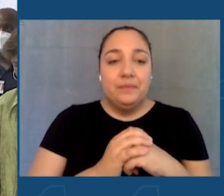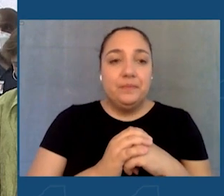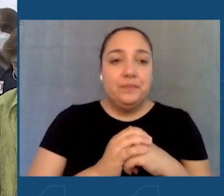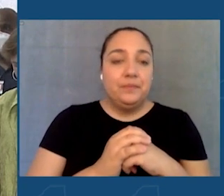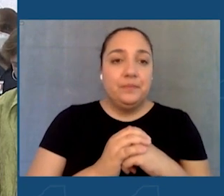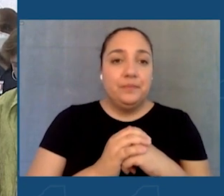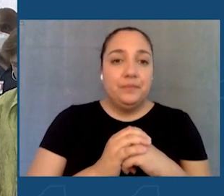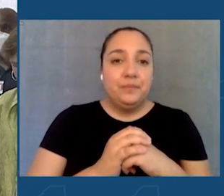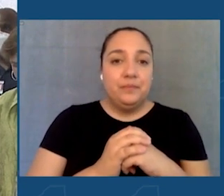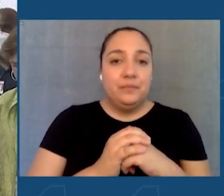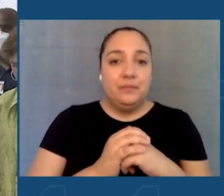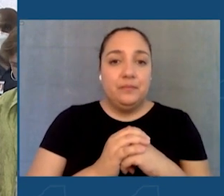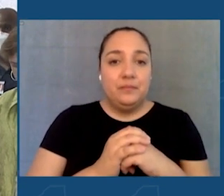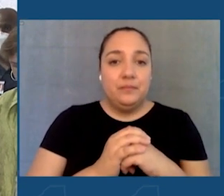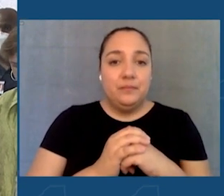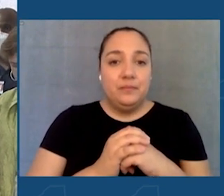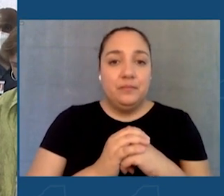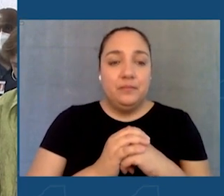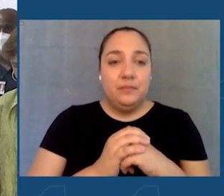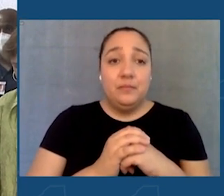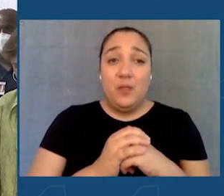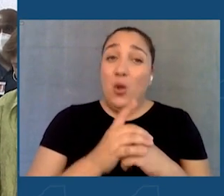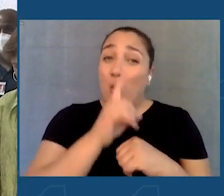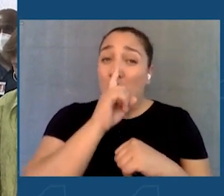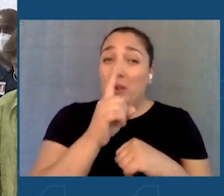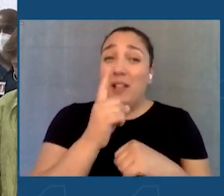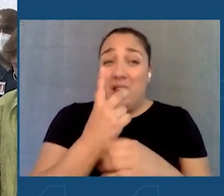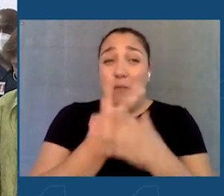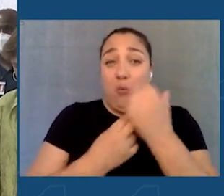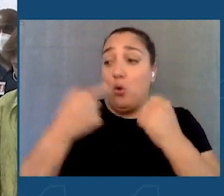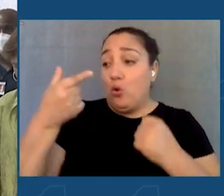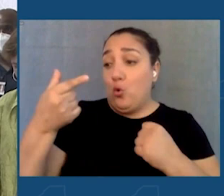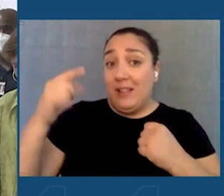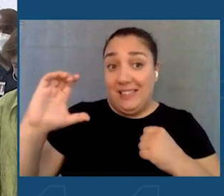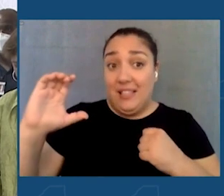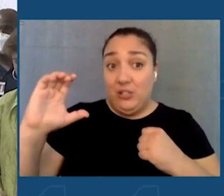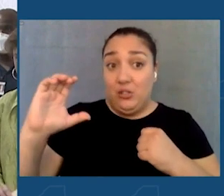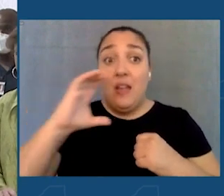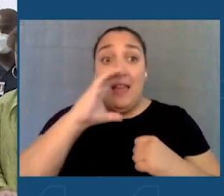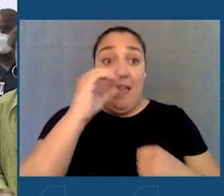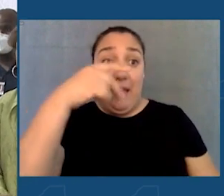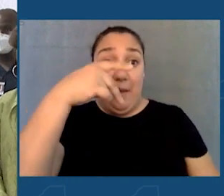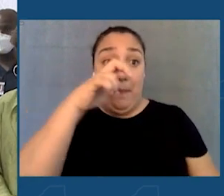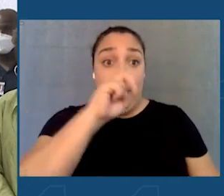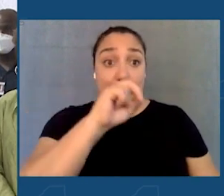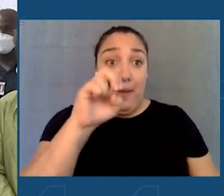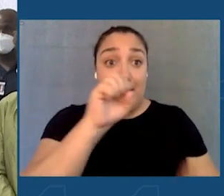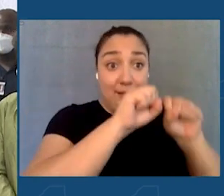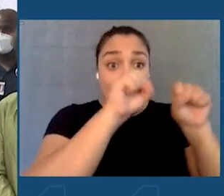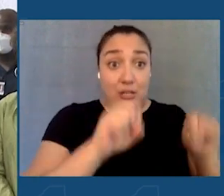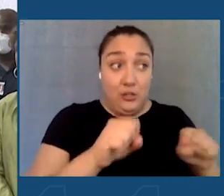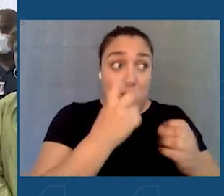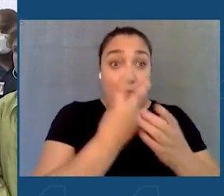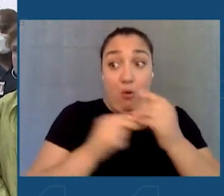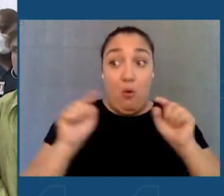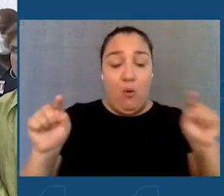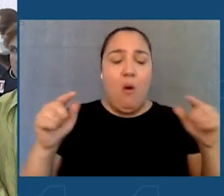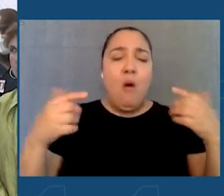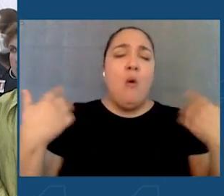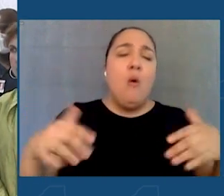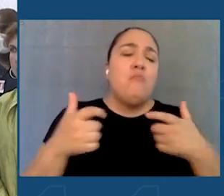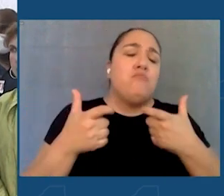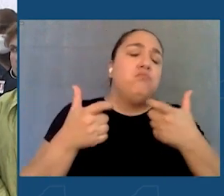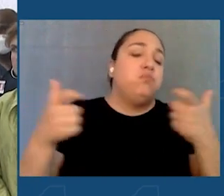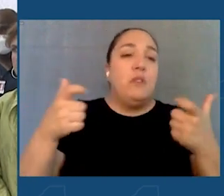These are really two huge projects, both Grand Central and Penn, that are about changing the fundamentals of transportation